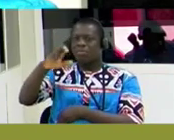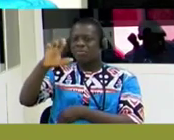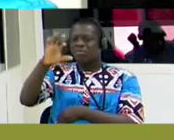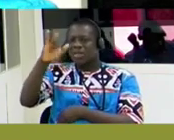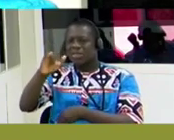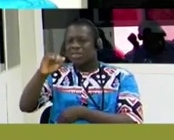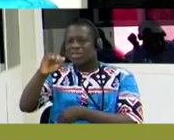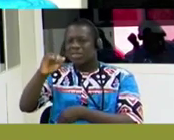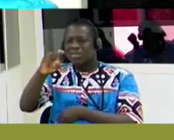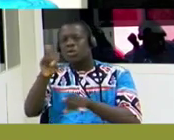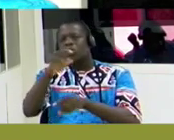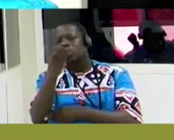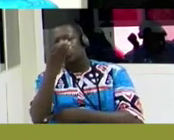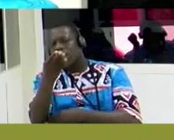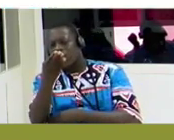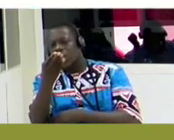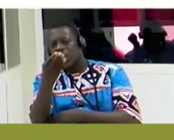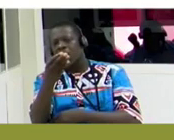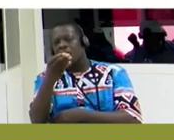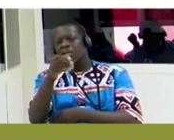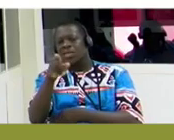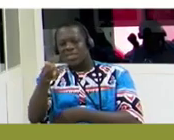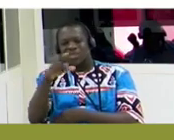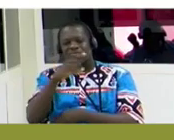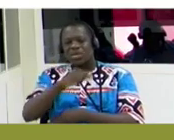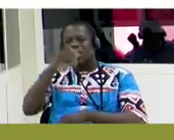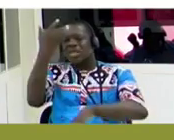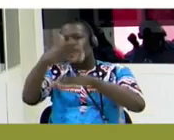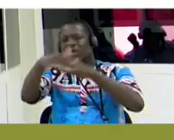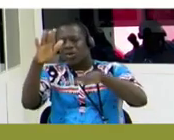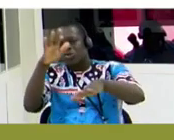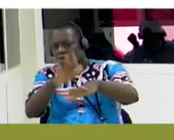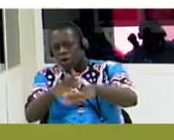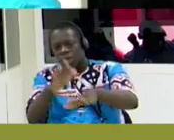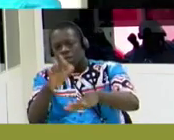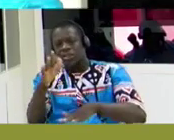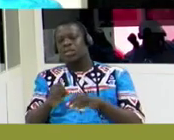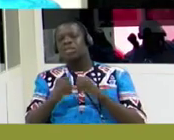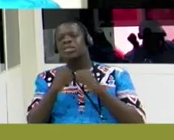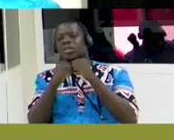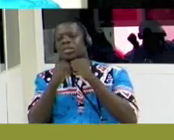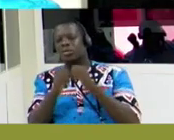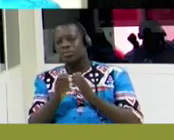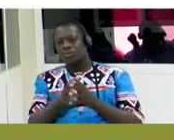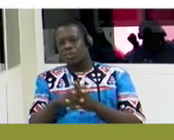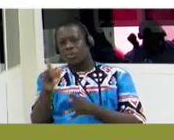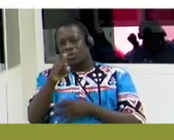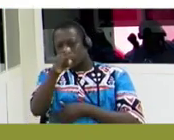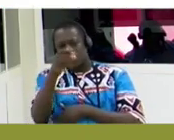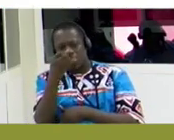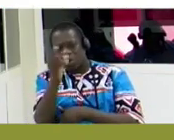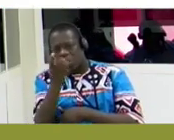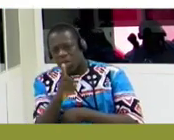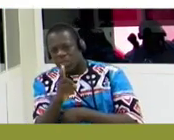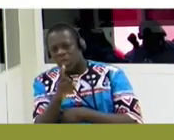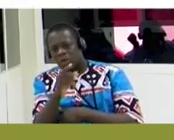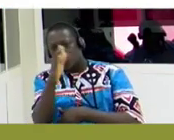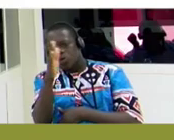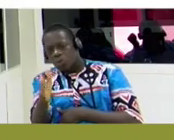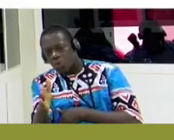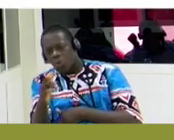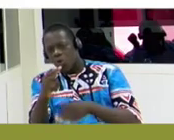Sabali? He never touched Sana Sabali. Yes. What do you say to that? True or